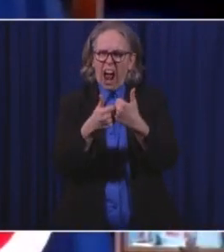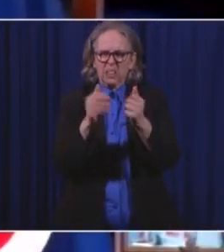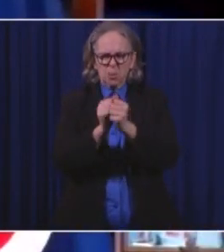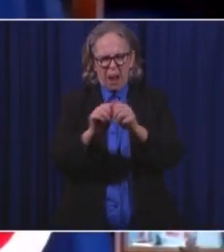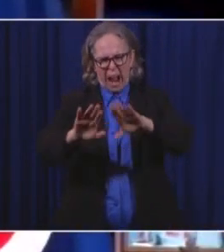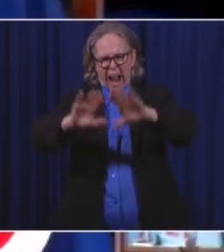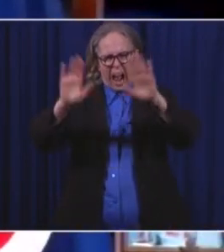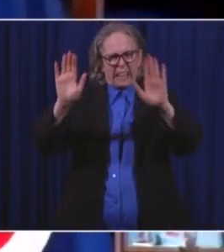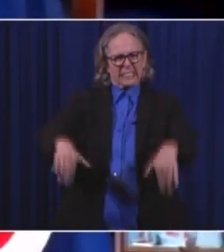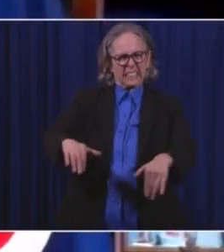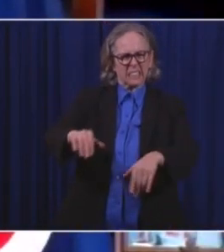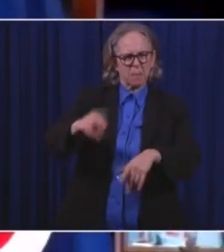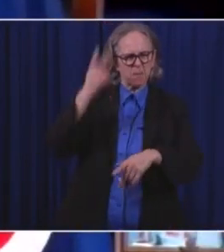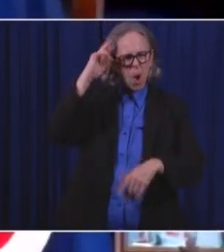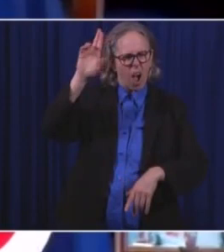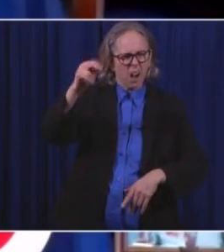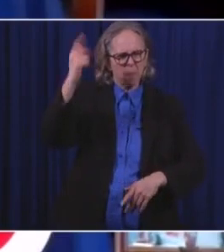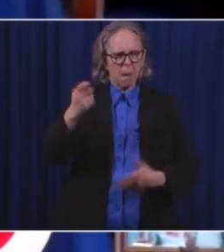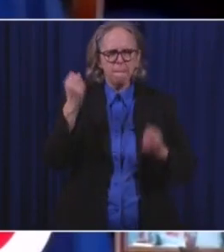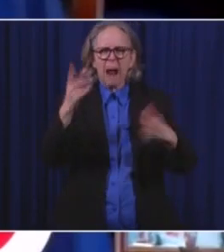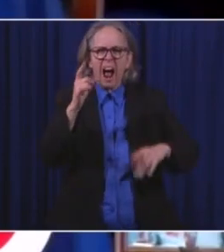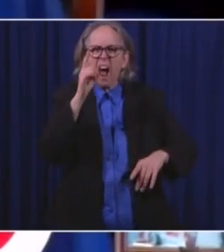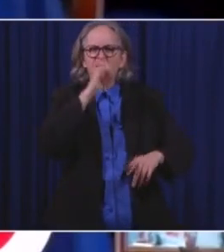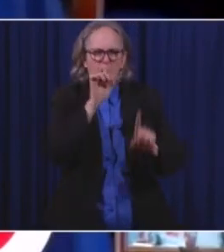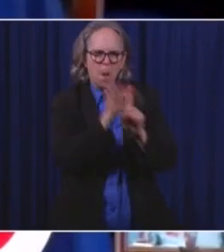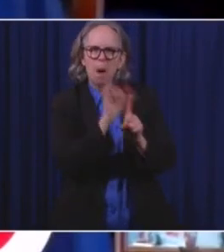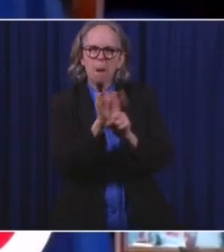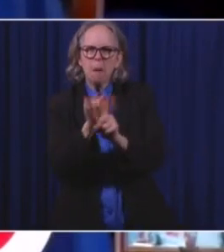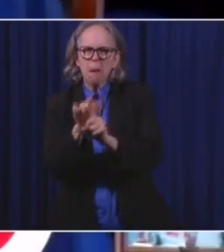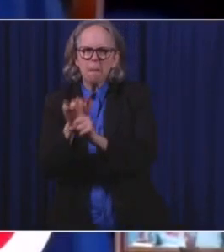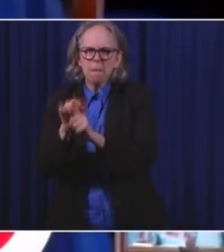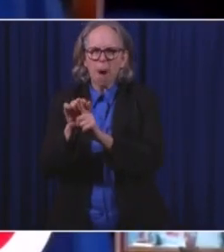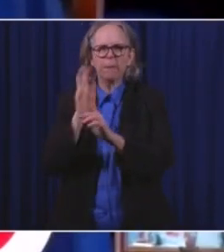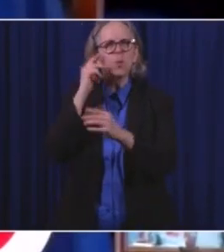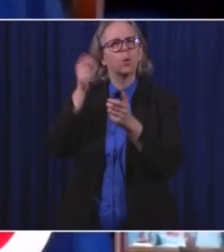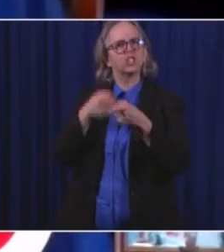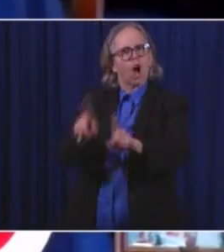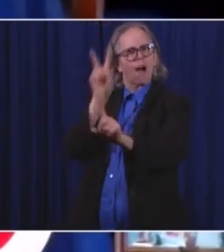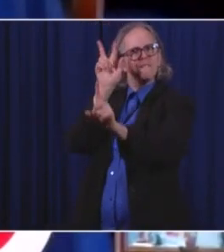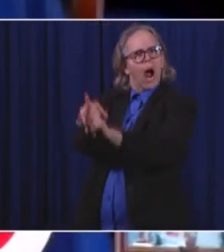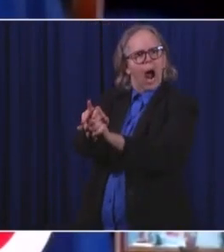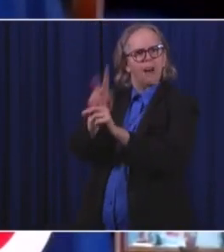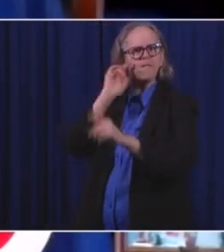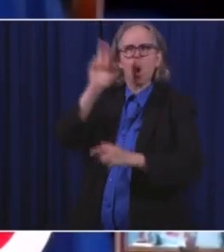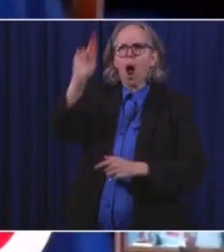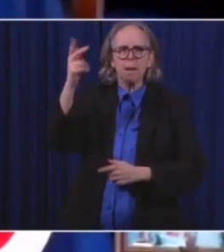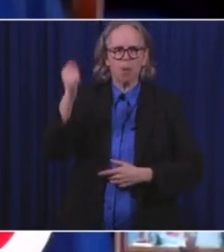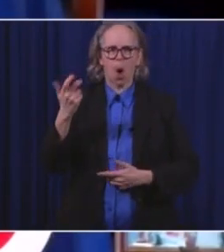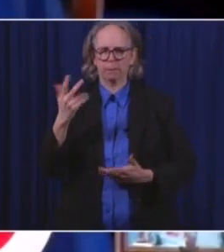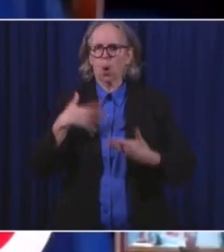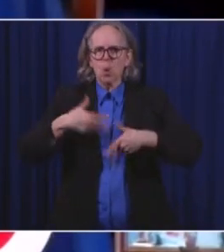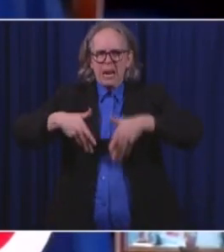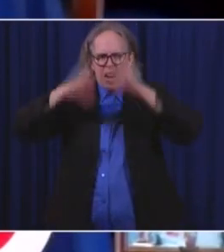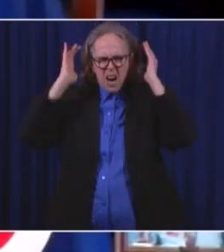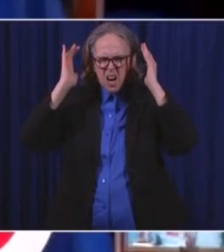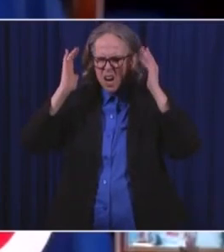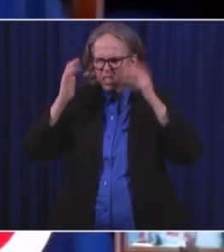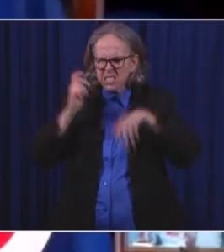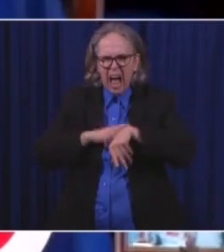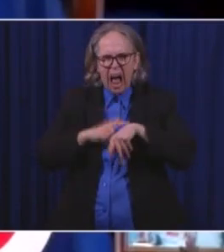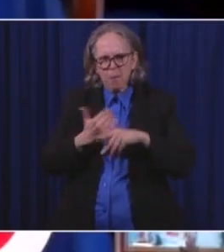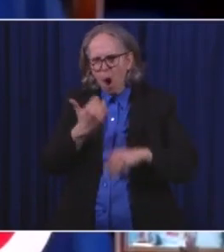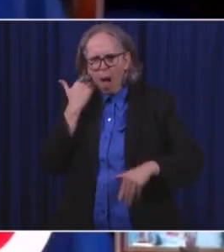being filed, which has slowed down the processing of